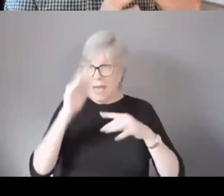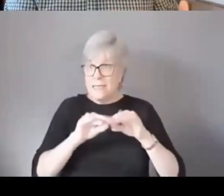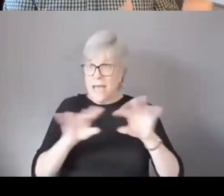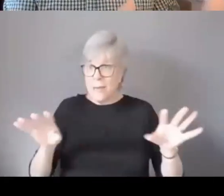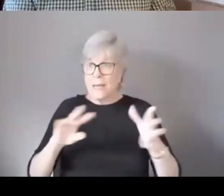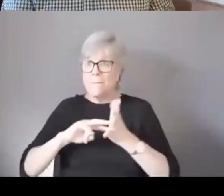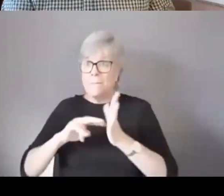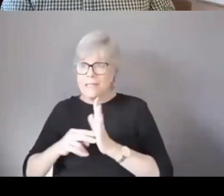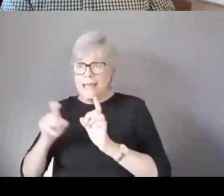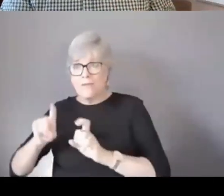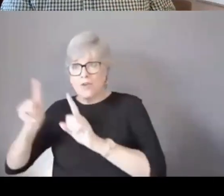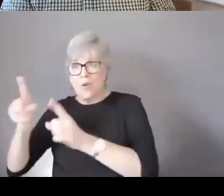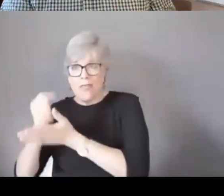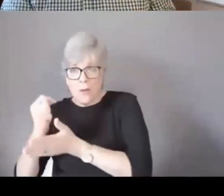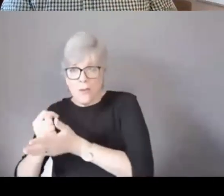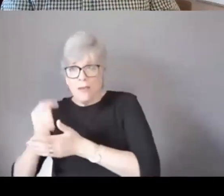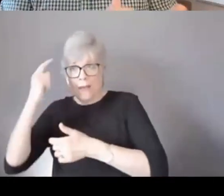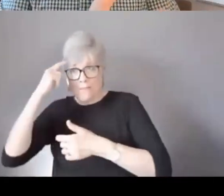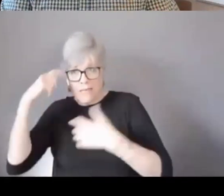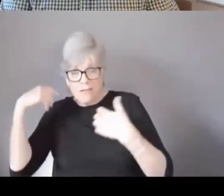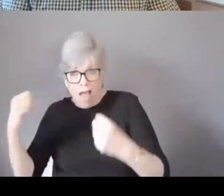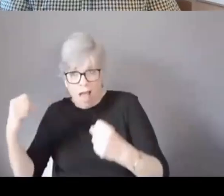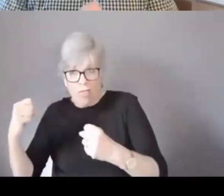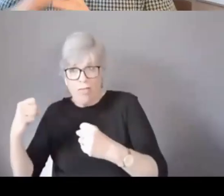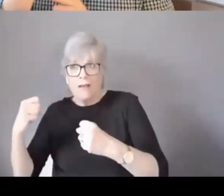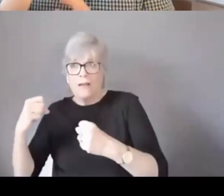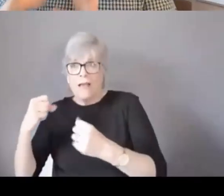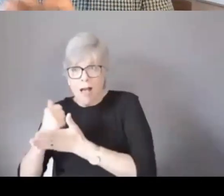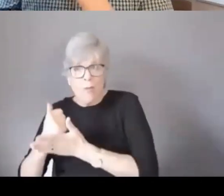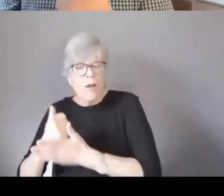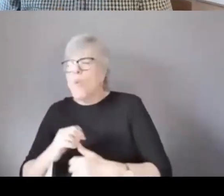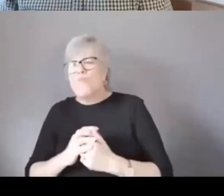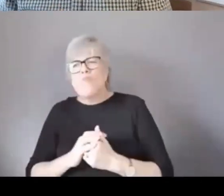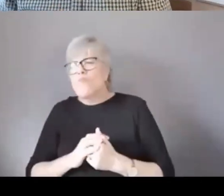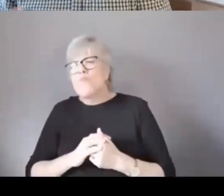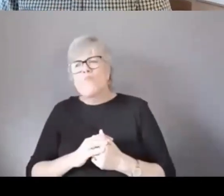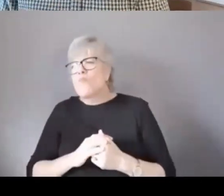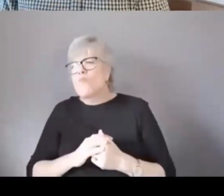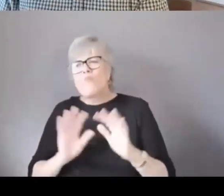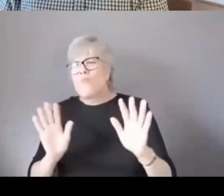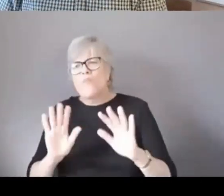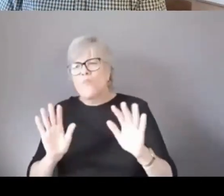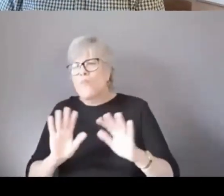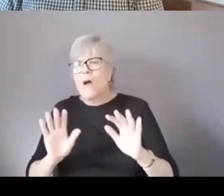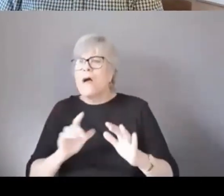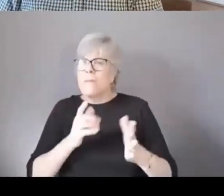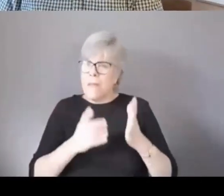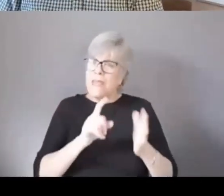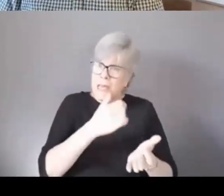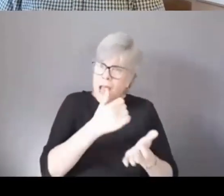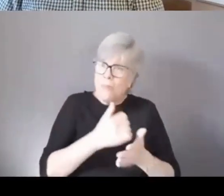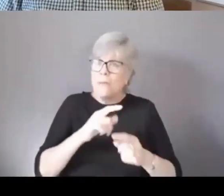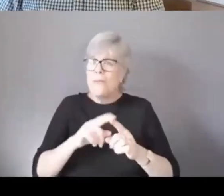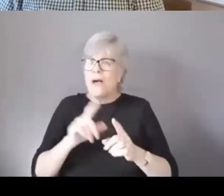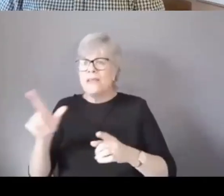mean that they're not struggling in some way, okay? But what it means is they might not meet full criteria for an anxiety disorder